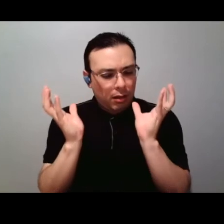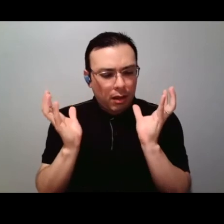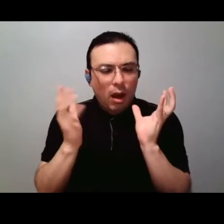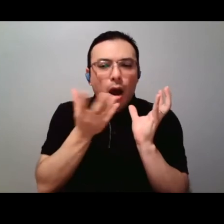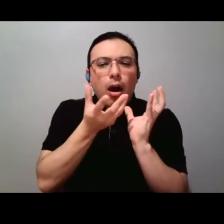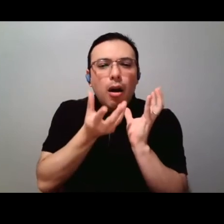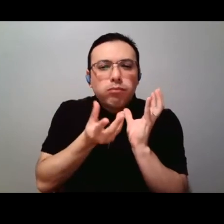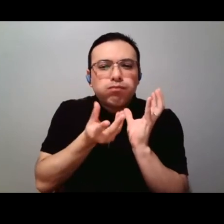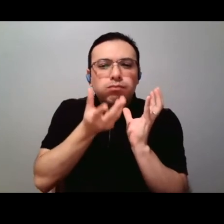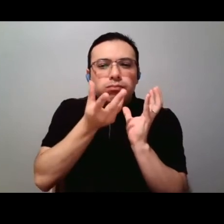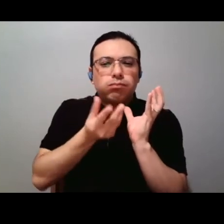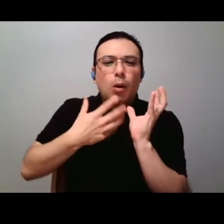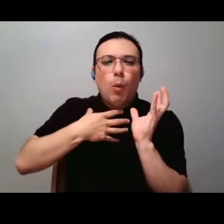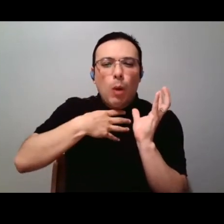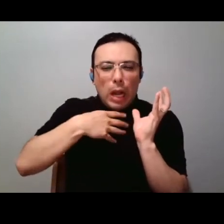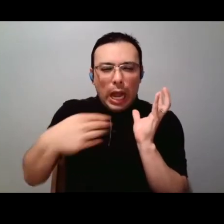white fluff.